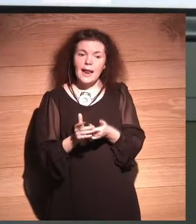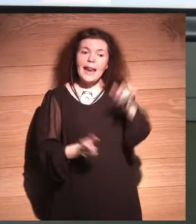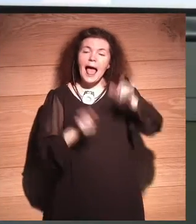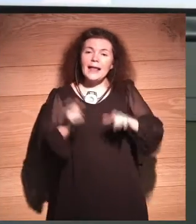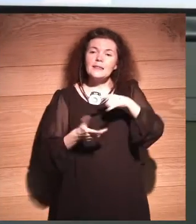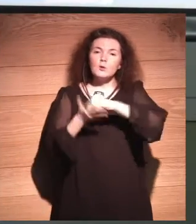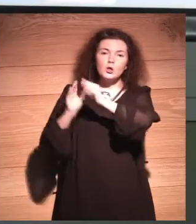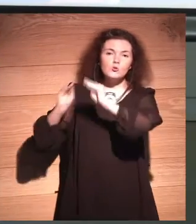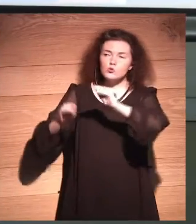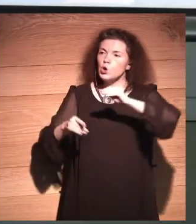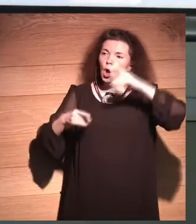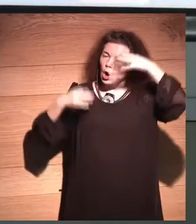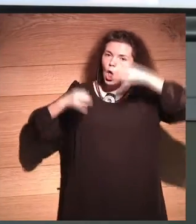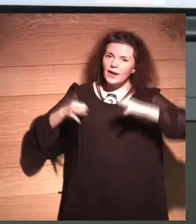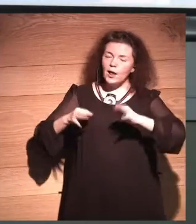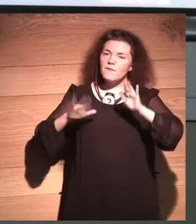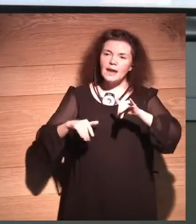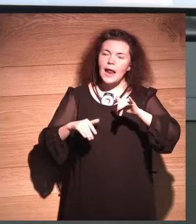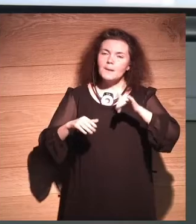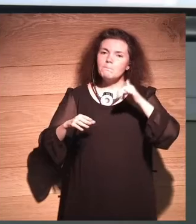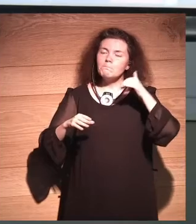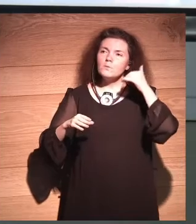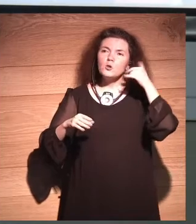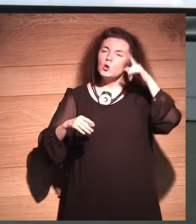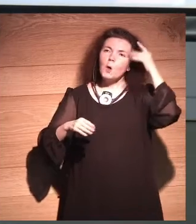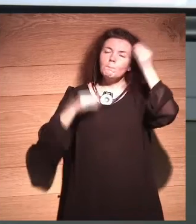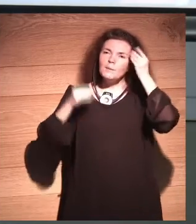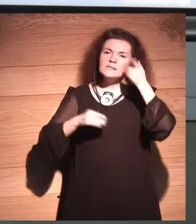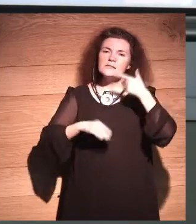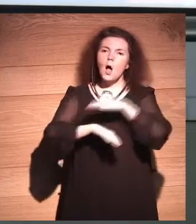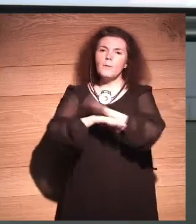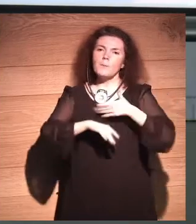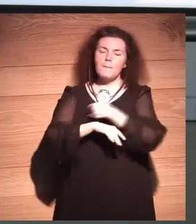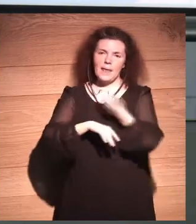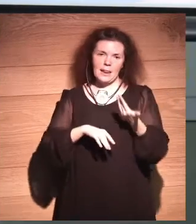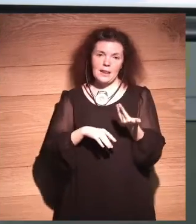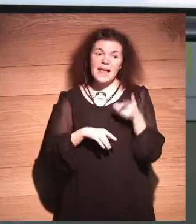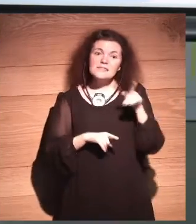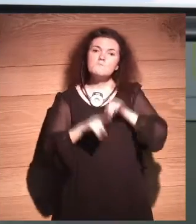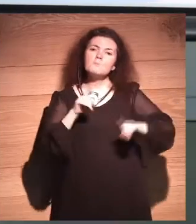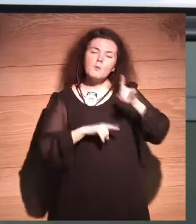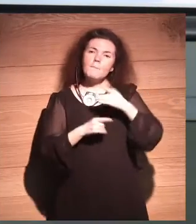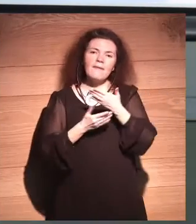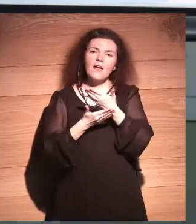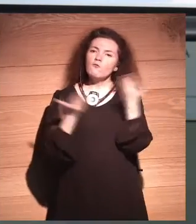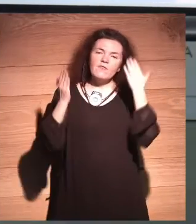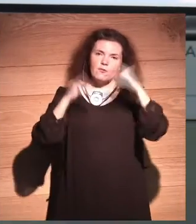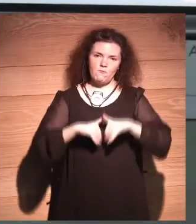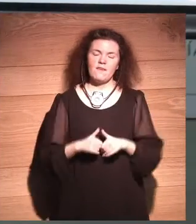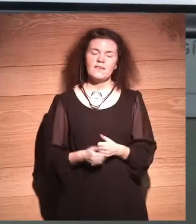has a role to play in stewarding the public trust, finding problems, doing the analysis is a bad